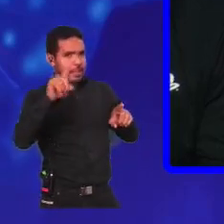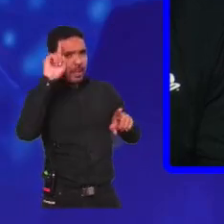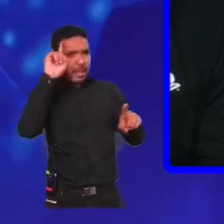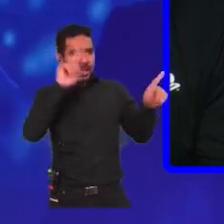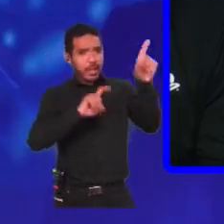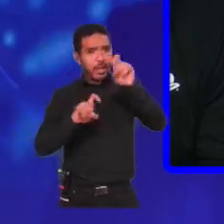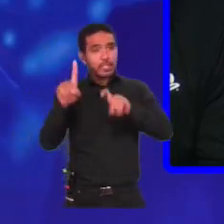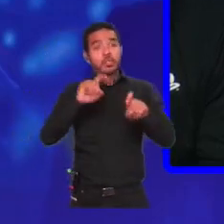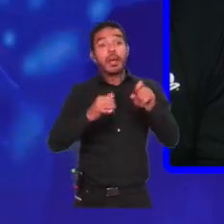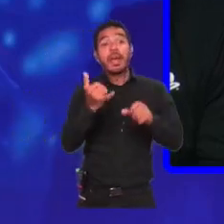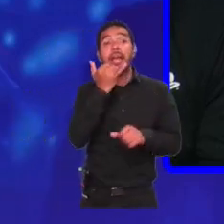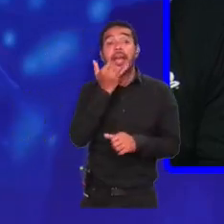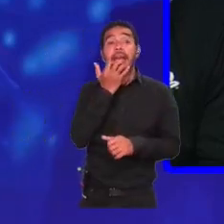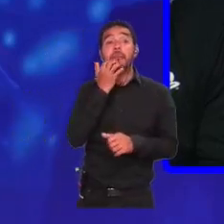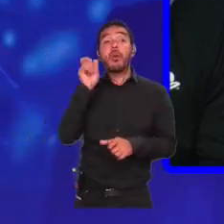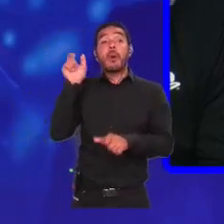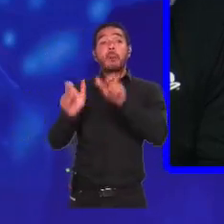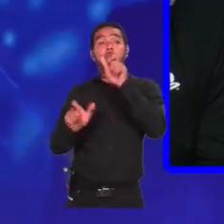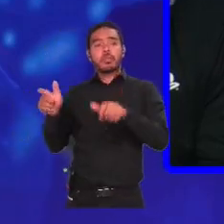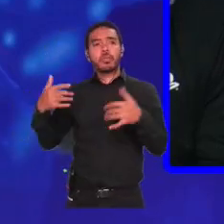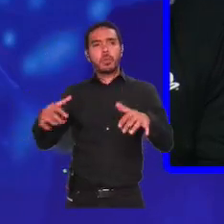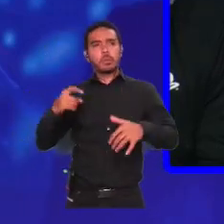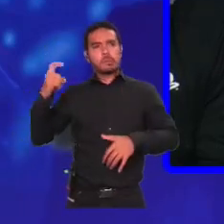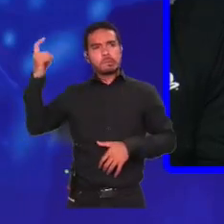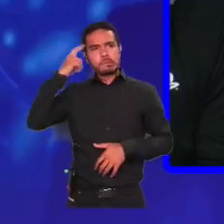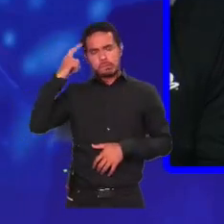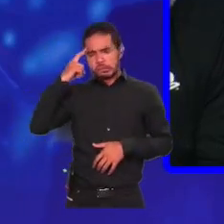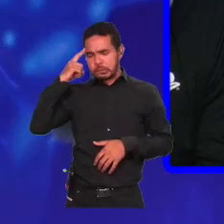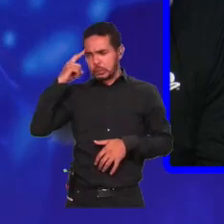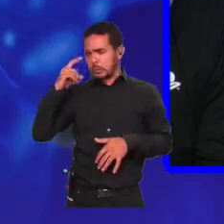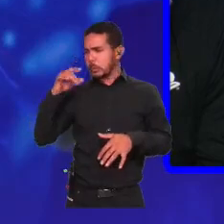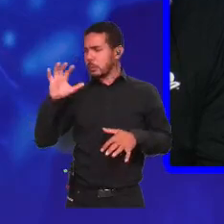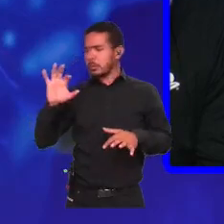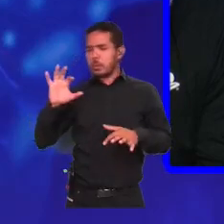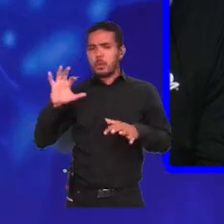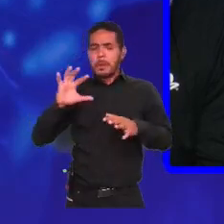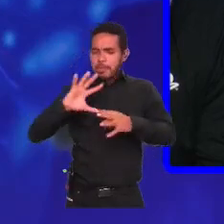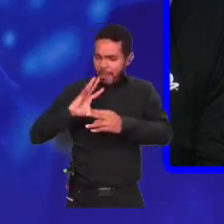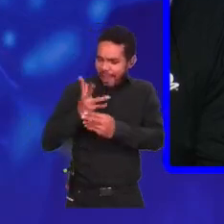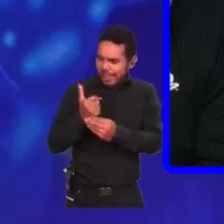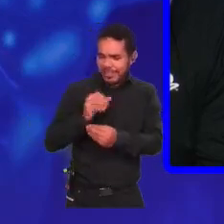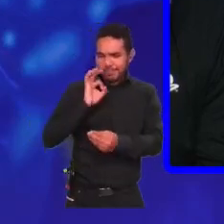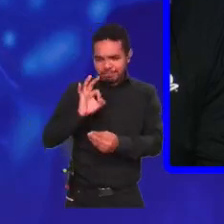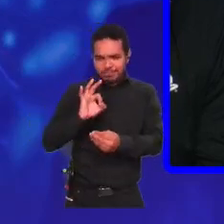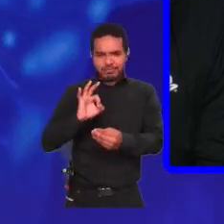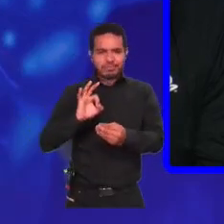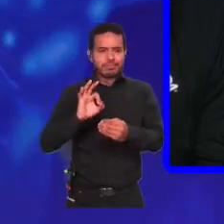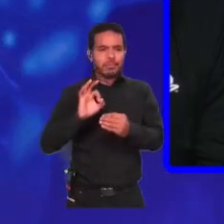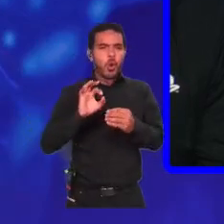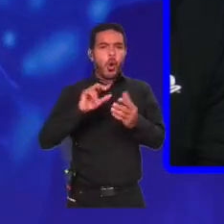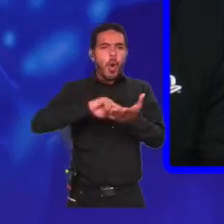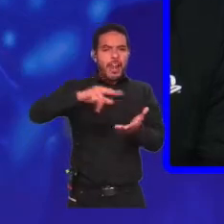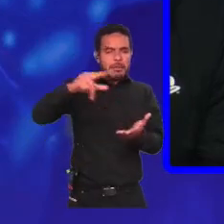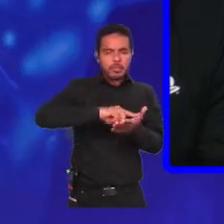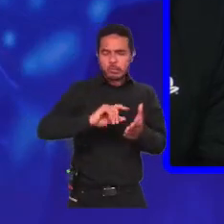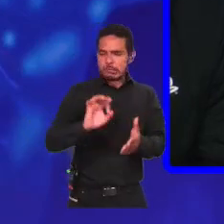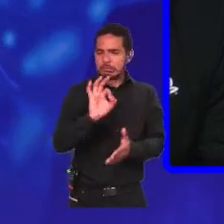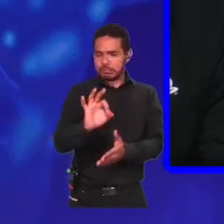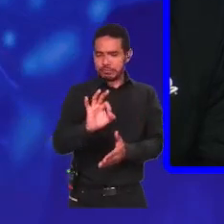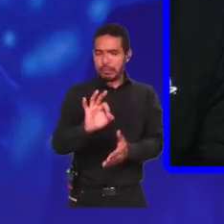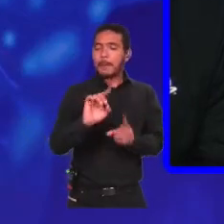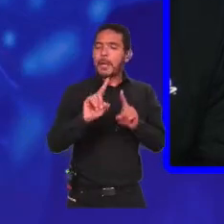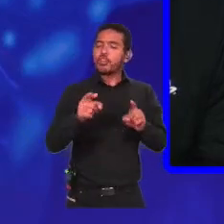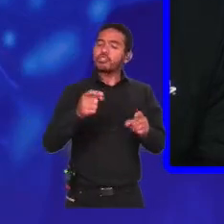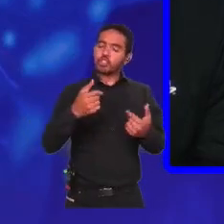the thing that you do that differentiates you from the crowd? And we, you know, as Rob said, we're always on the lookout